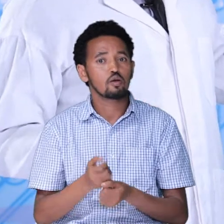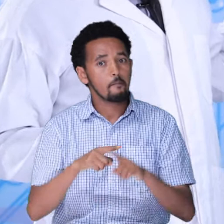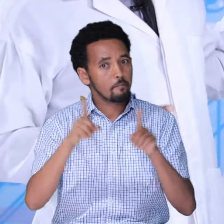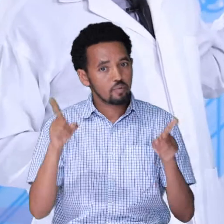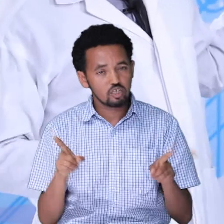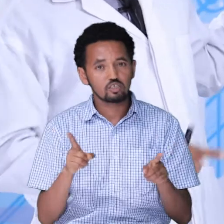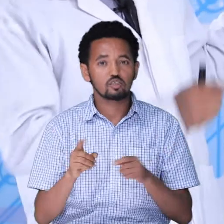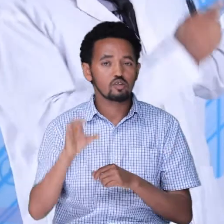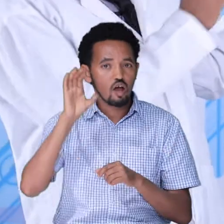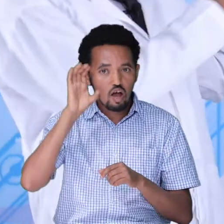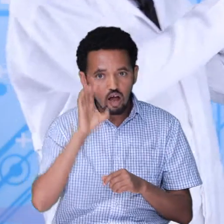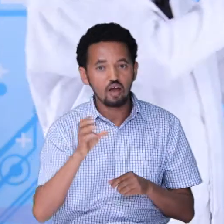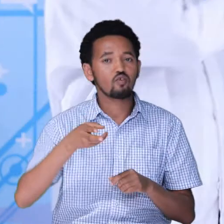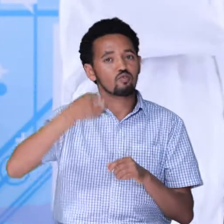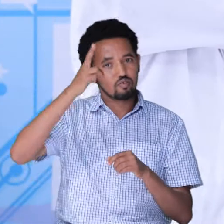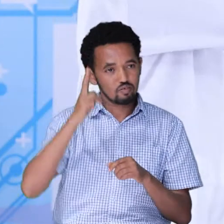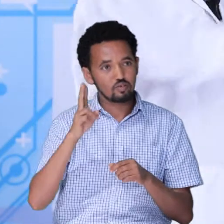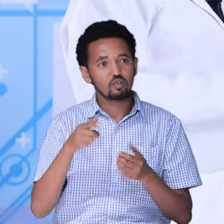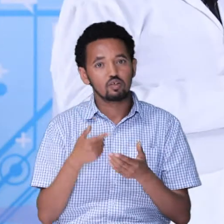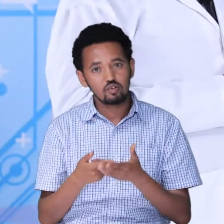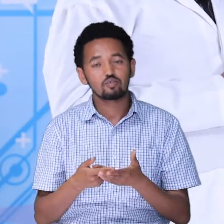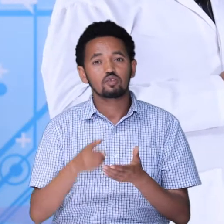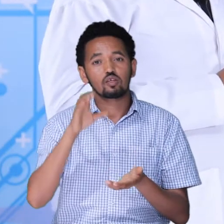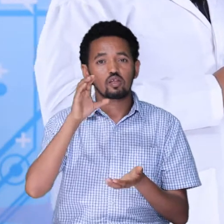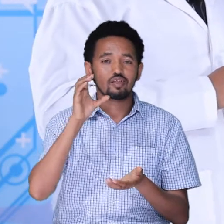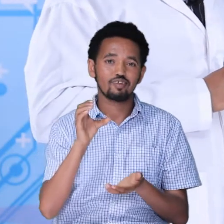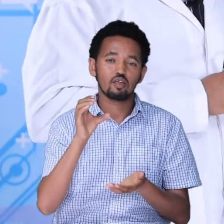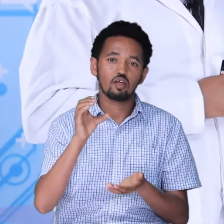But however, the lack of capital